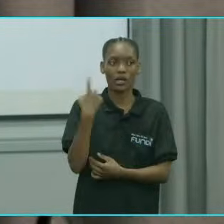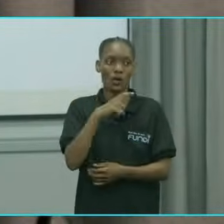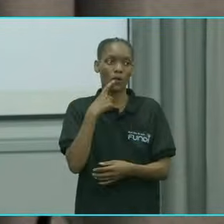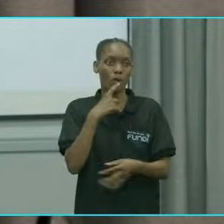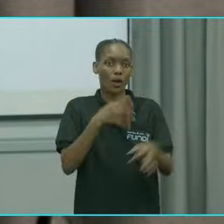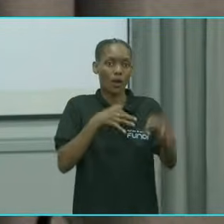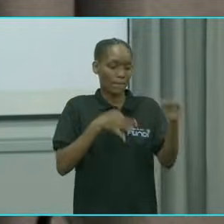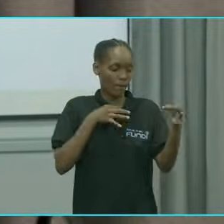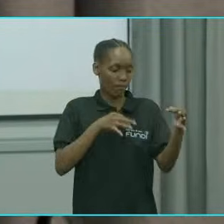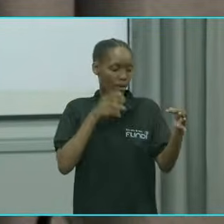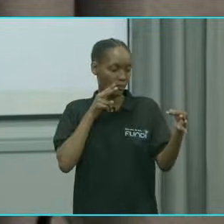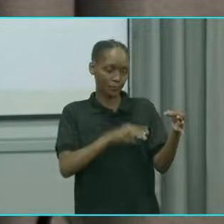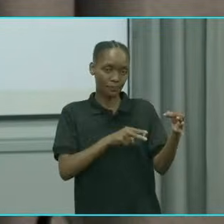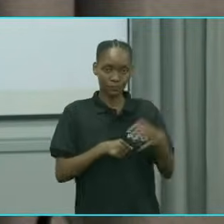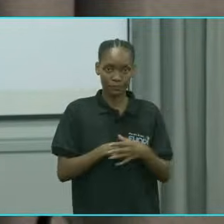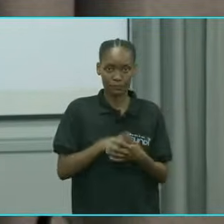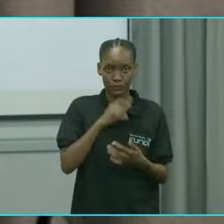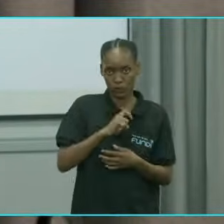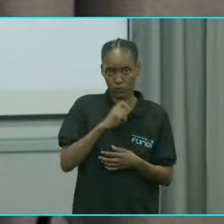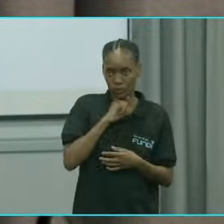okay?